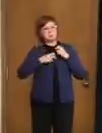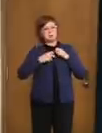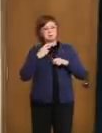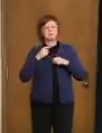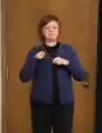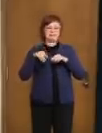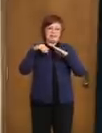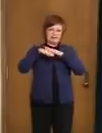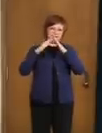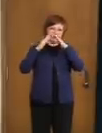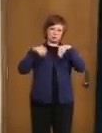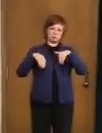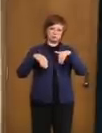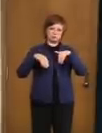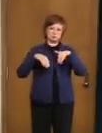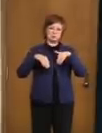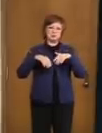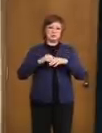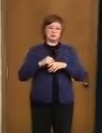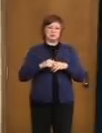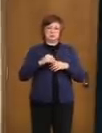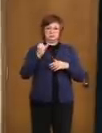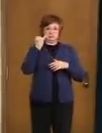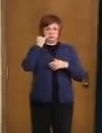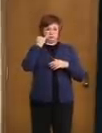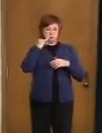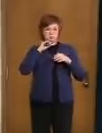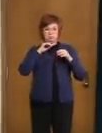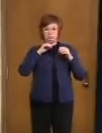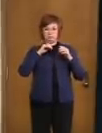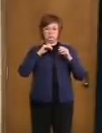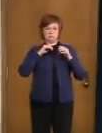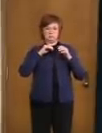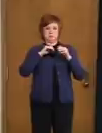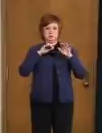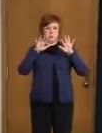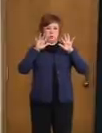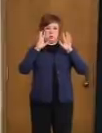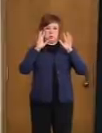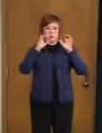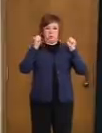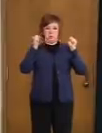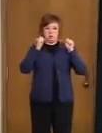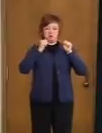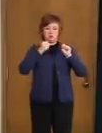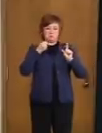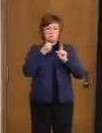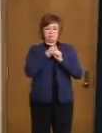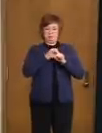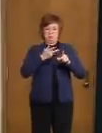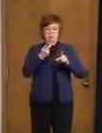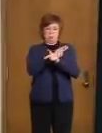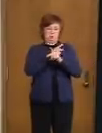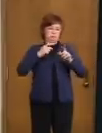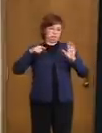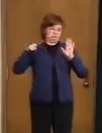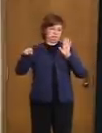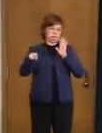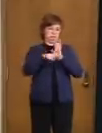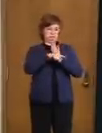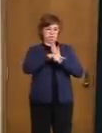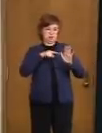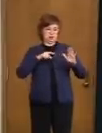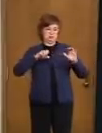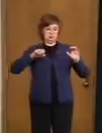challenging. And we have to remember that if the weather turns and it becomes extremely cold, then we could see an even further jump, which we really have